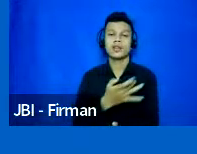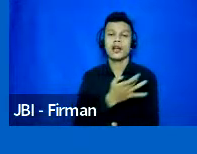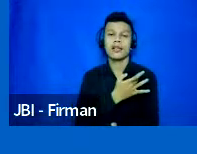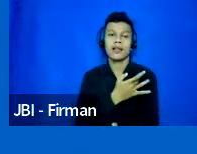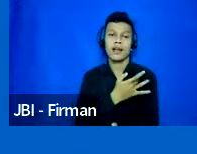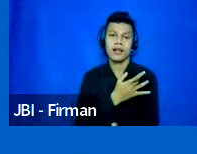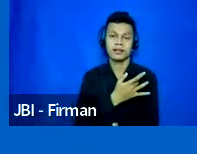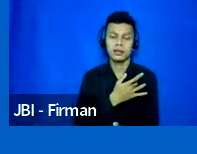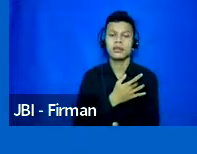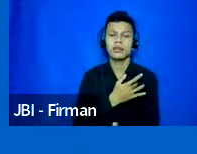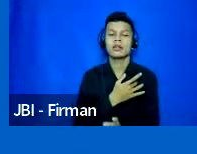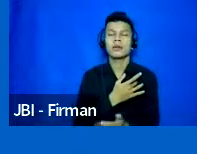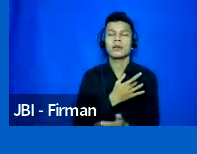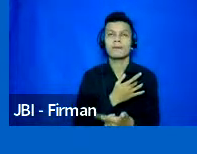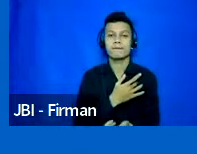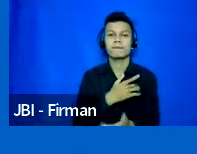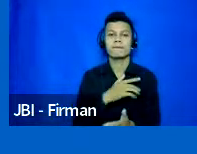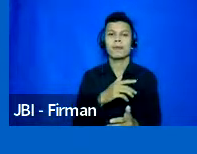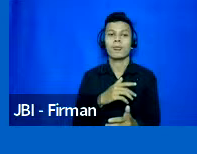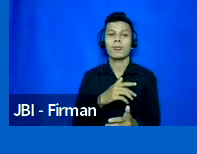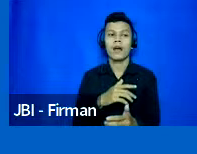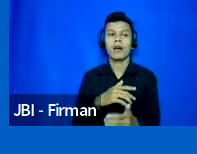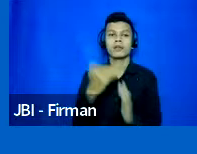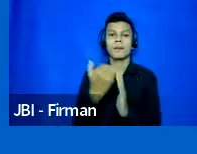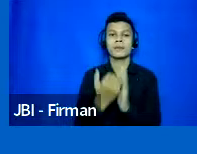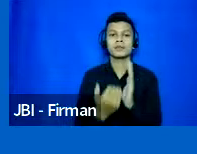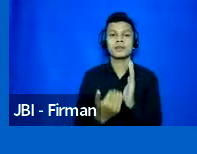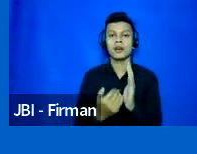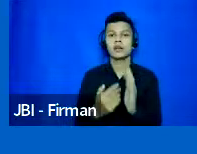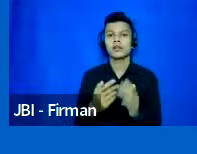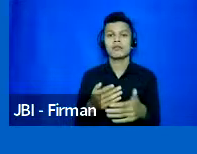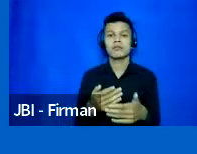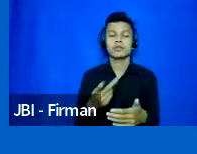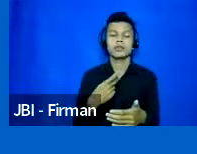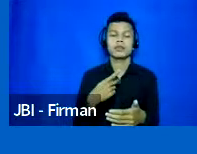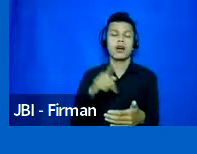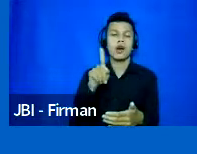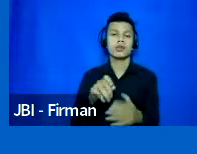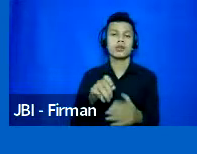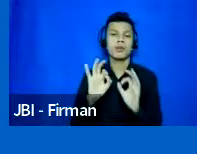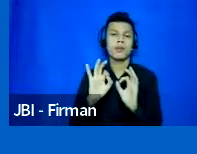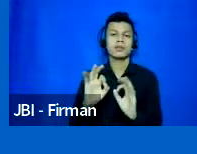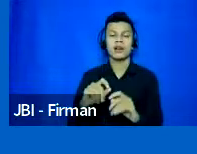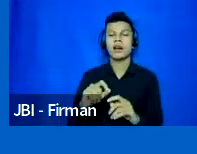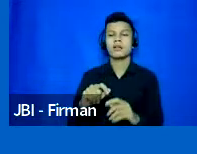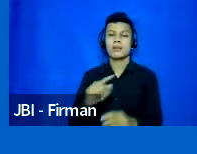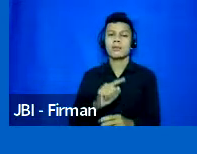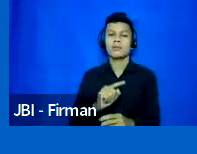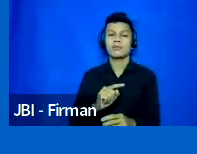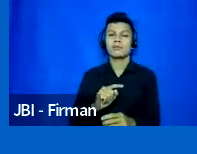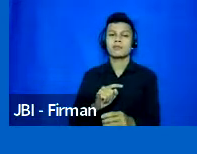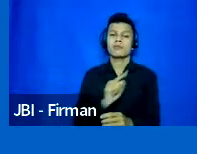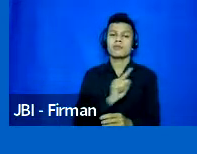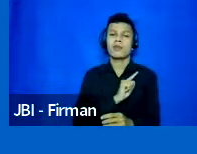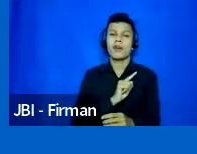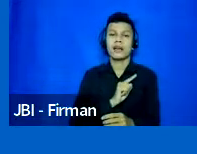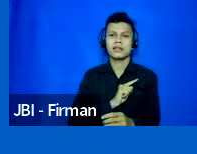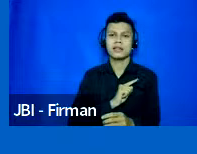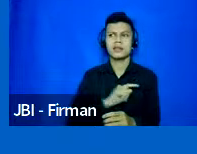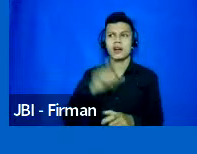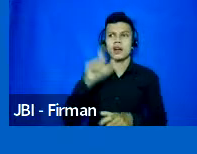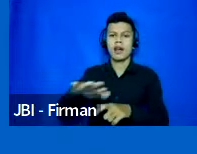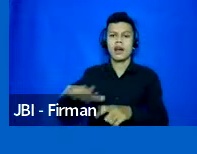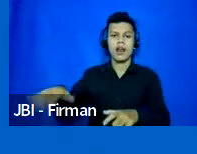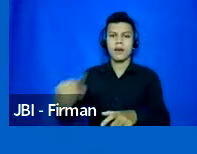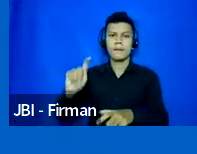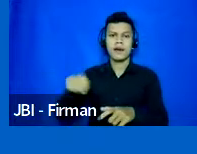architecture to ensuring privacy of internet users, especially children, need to be made available when we